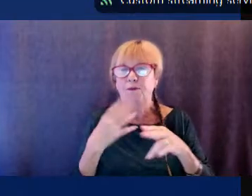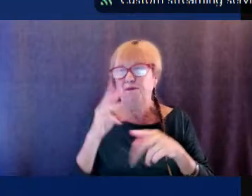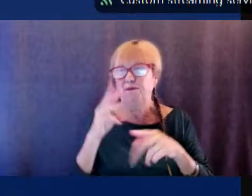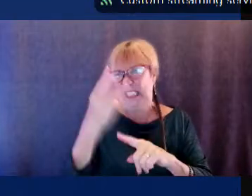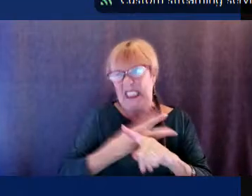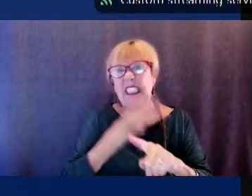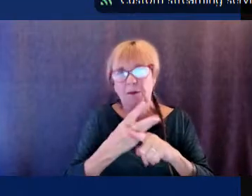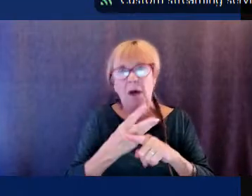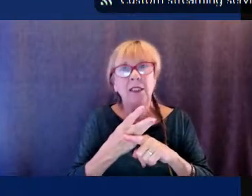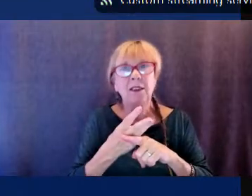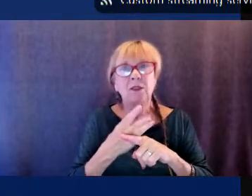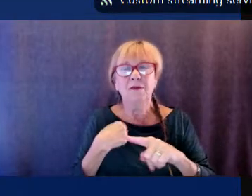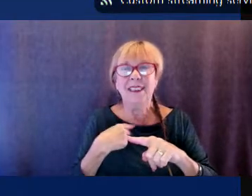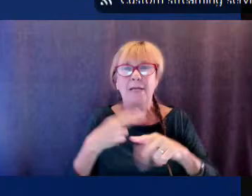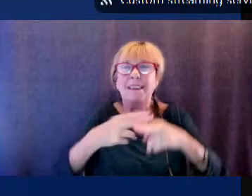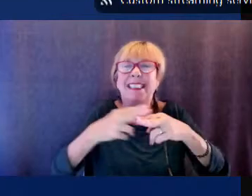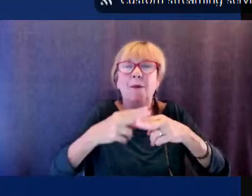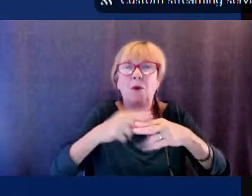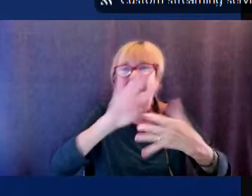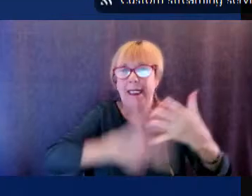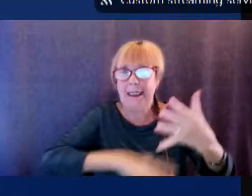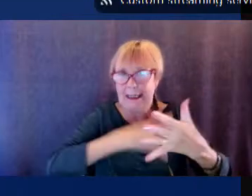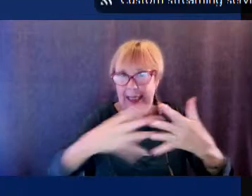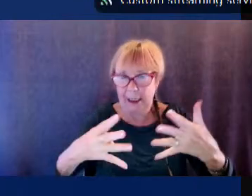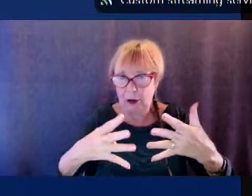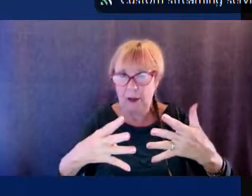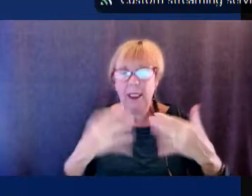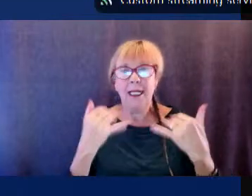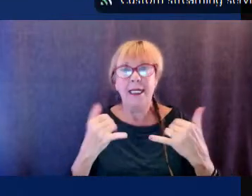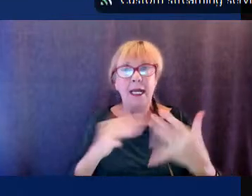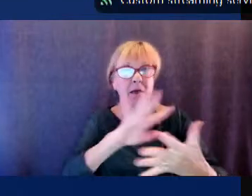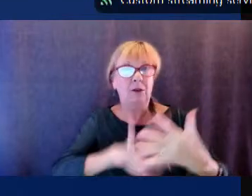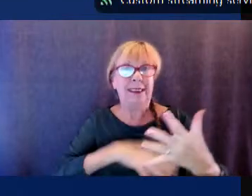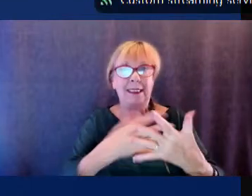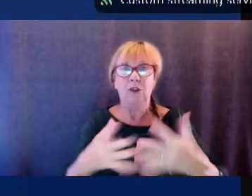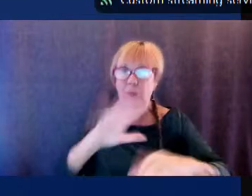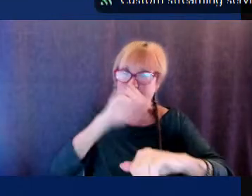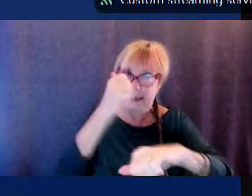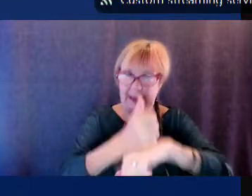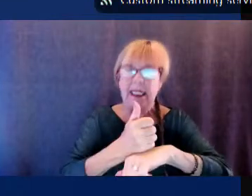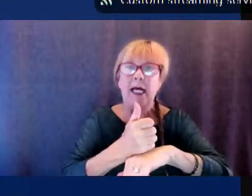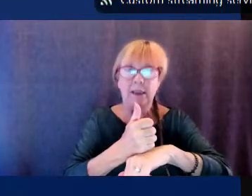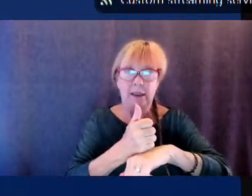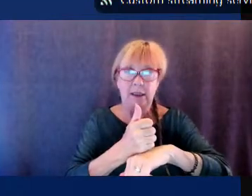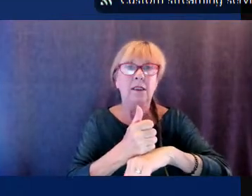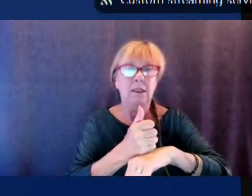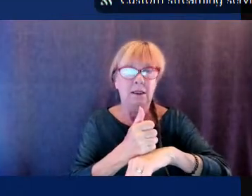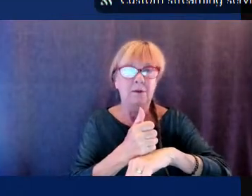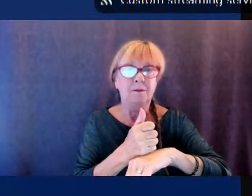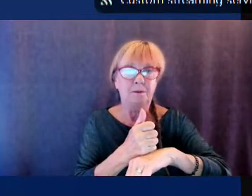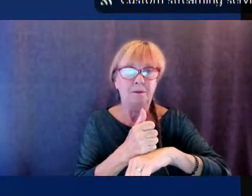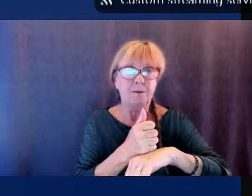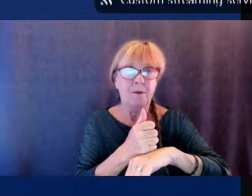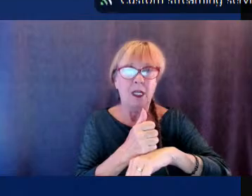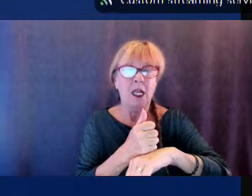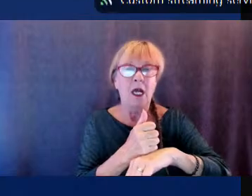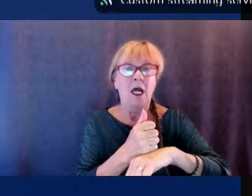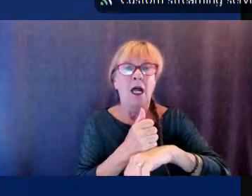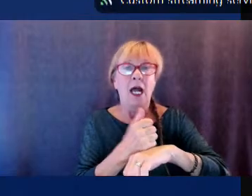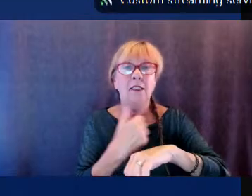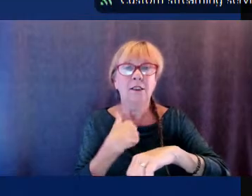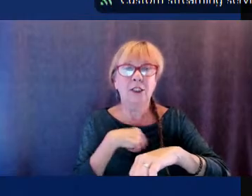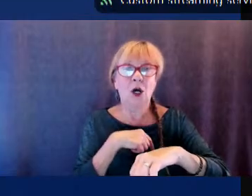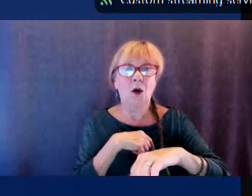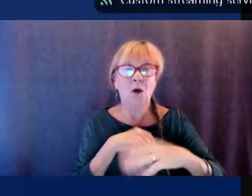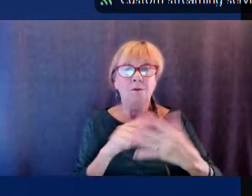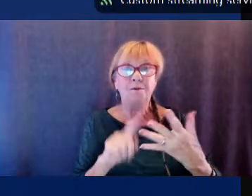in order for us to create timetables that passengers could follow. And so that the timetable matched the service that was being operated. We